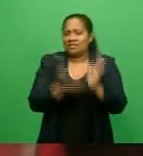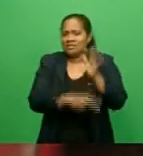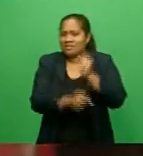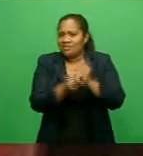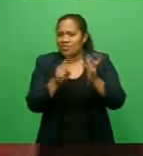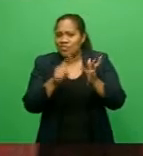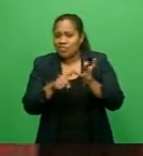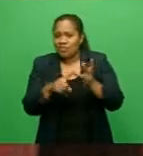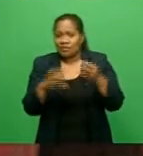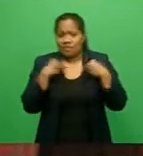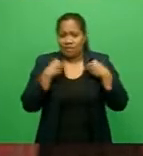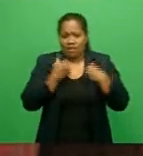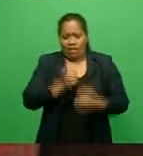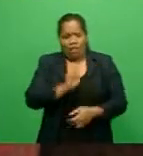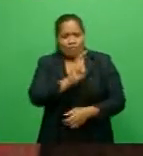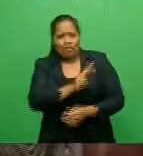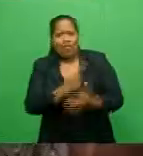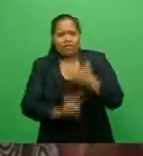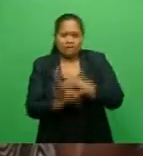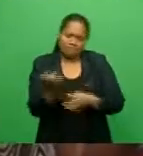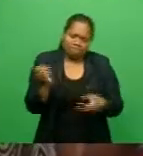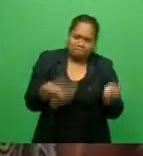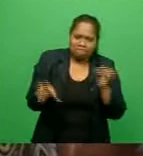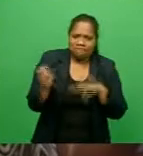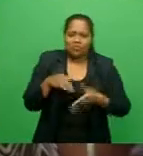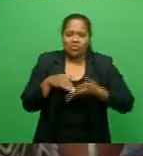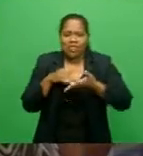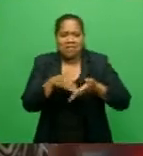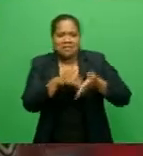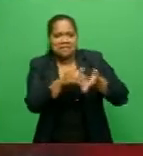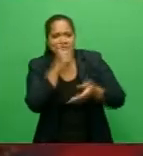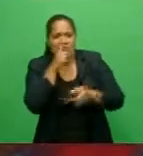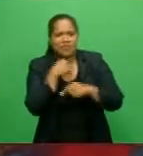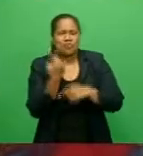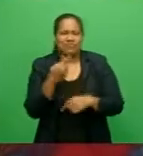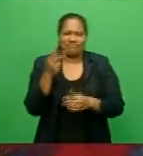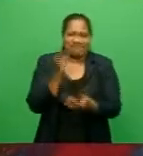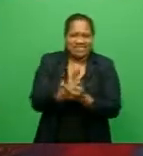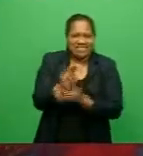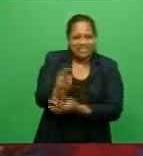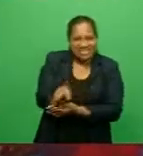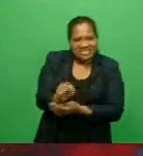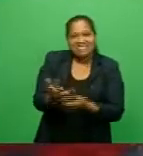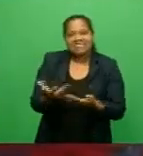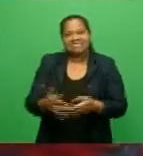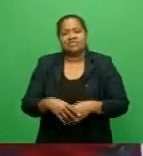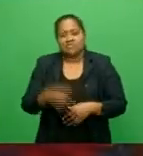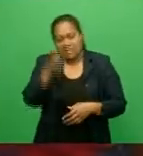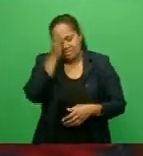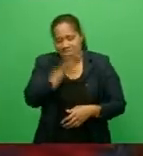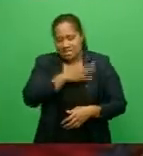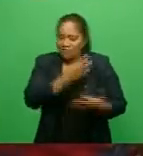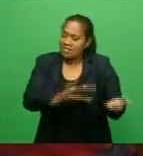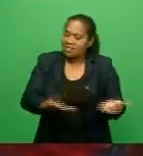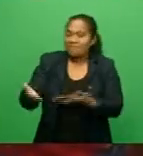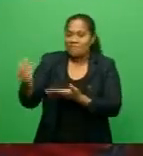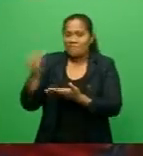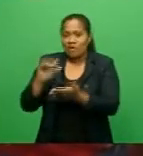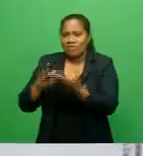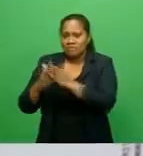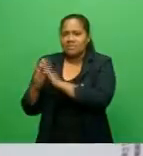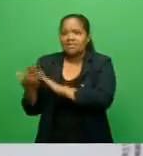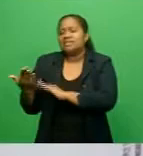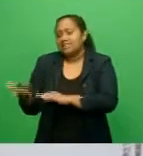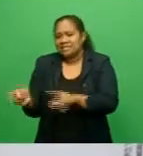has allowed her to contribute towards helping the needy. Case says she believes that giving back to the community is also a